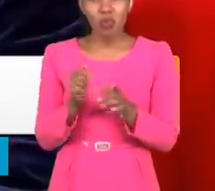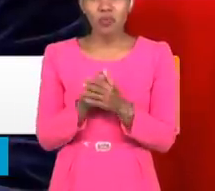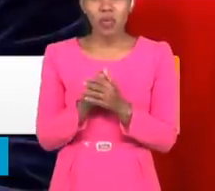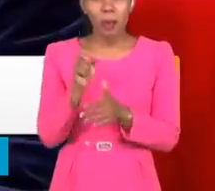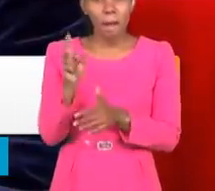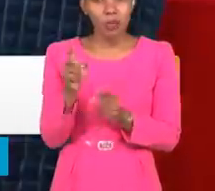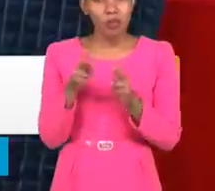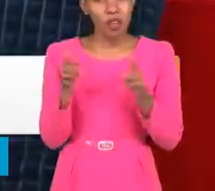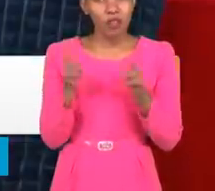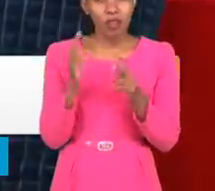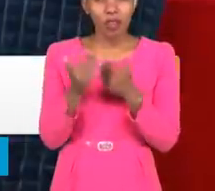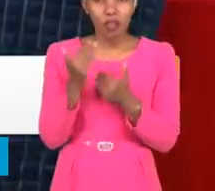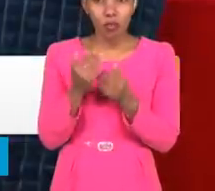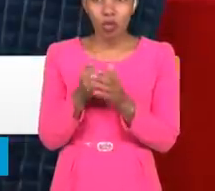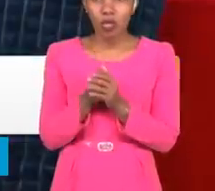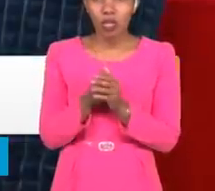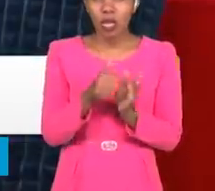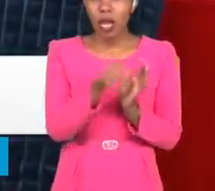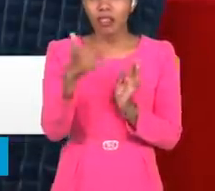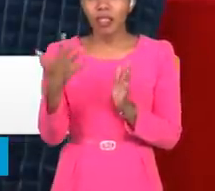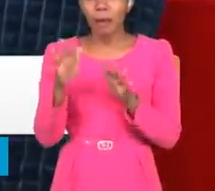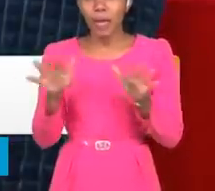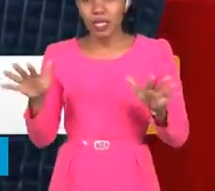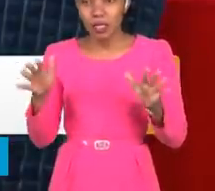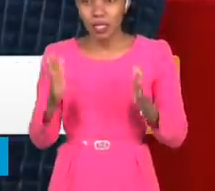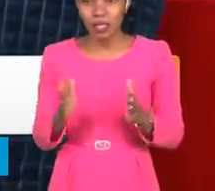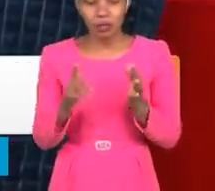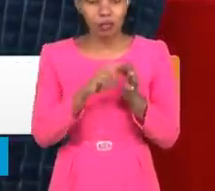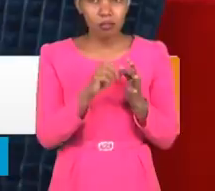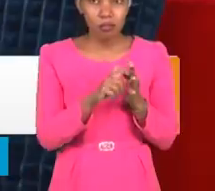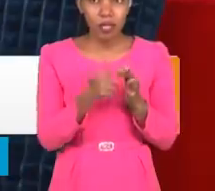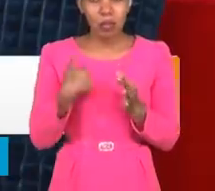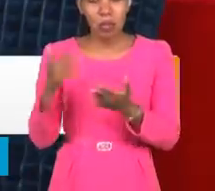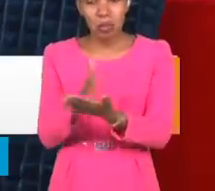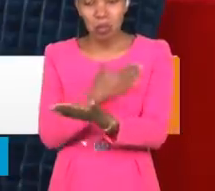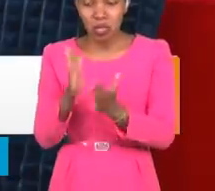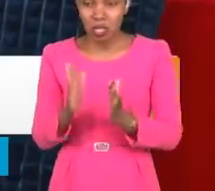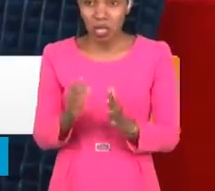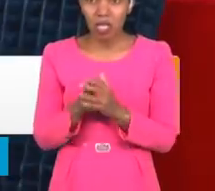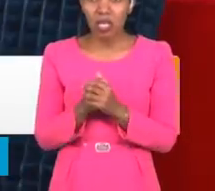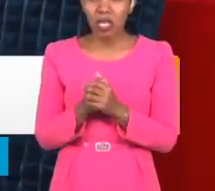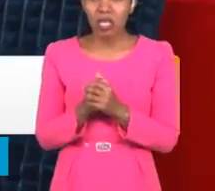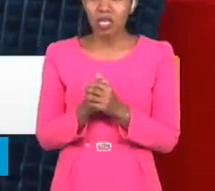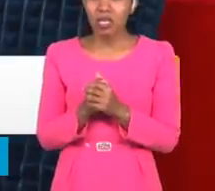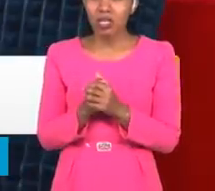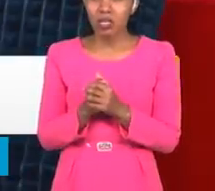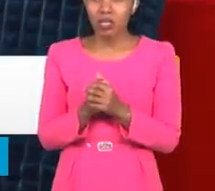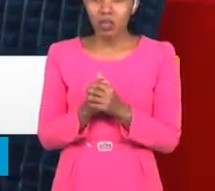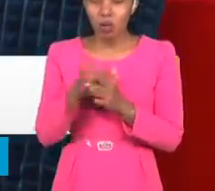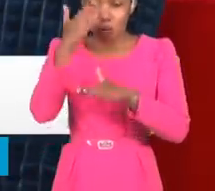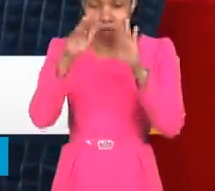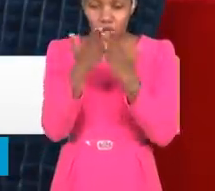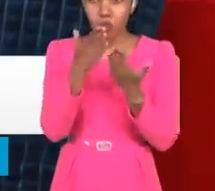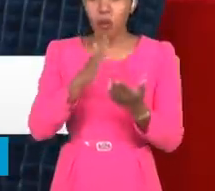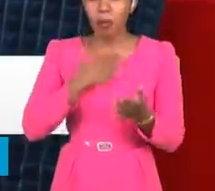be very mm-hmm. careful. Mm-hmm. Another thing, marketers. Mm-hmm. You know, in my other life, I'm a musician. Sure. And I normally see on my Facebook page,